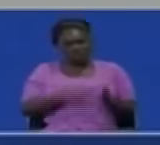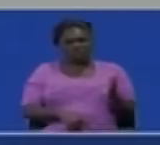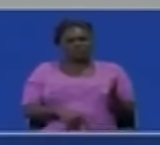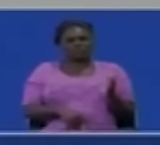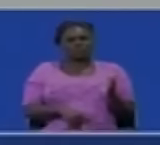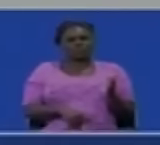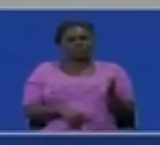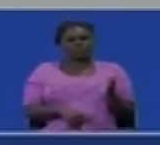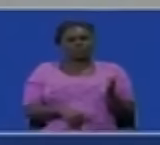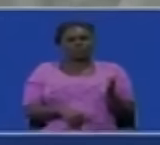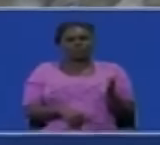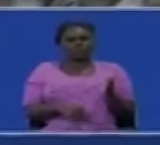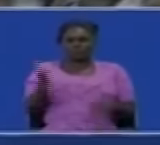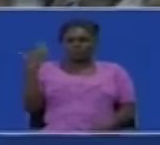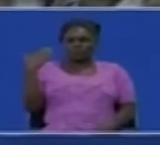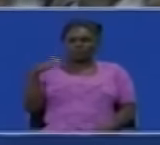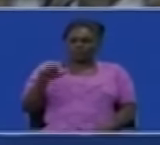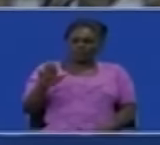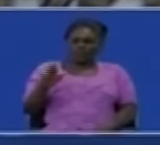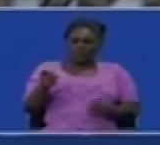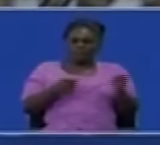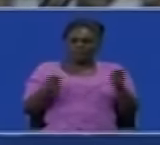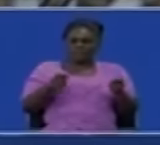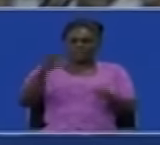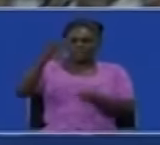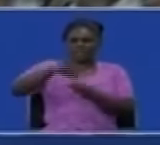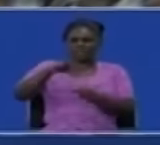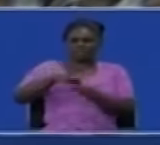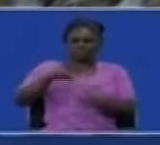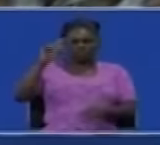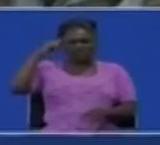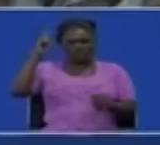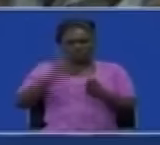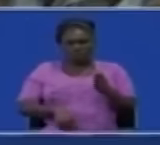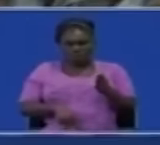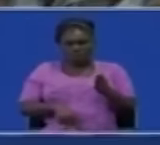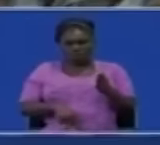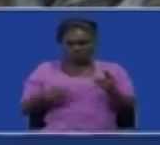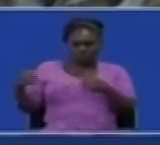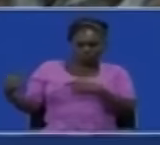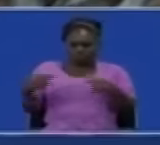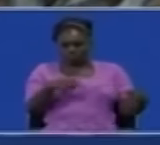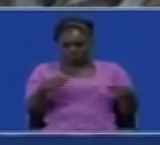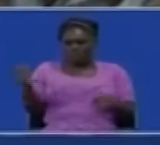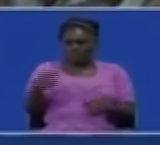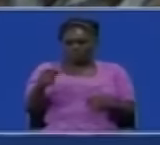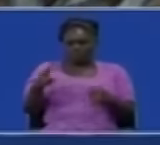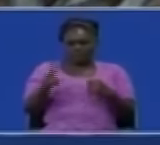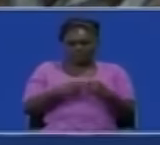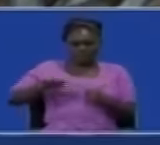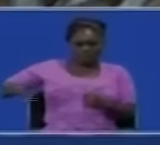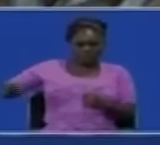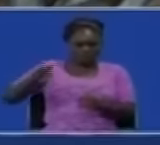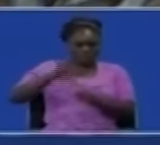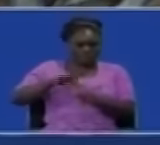argument? Having before yourself managed an election, what do you think about these arguments back and forth just 7 months to an